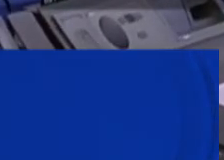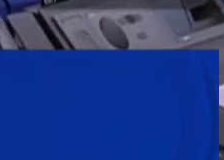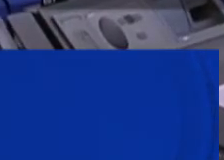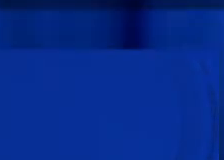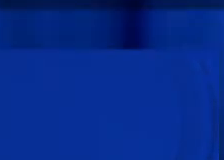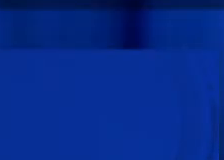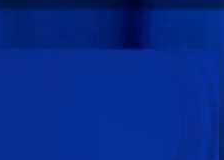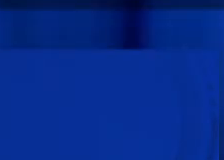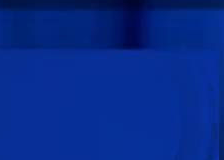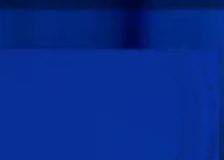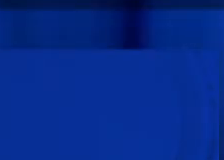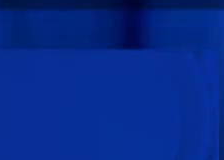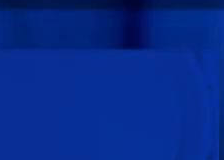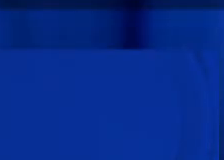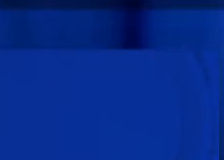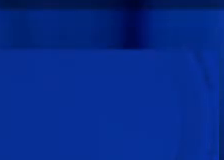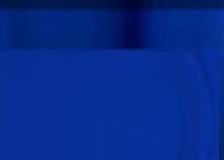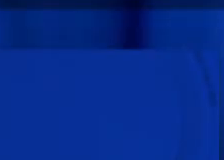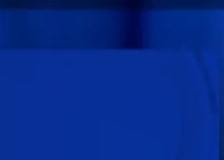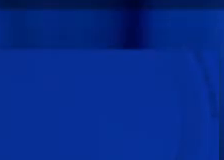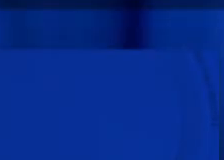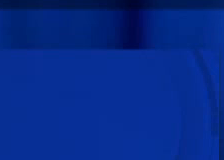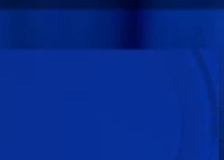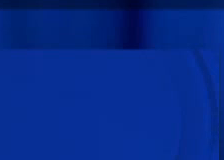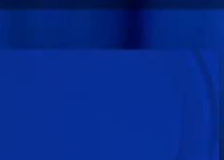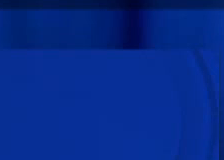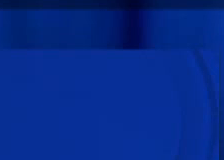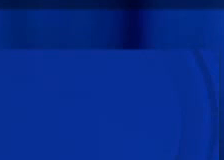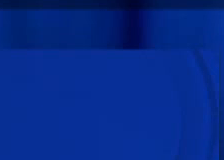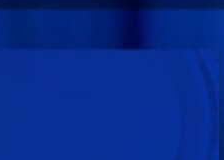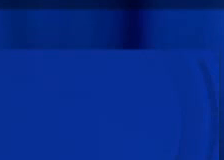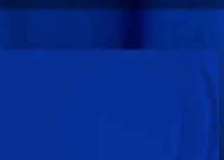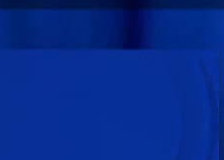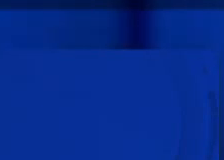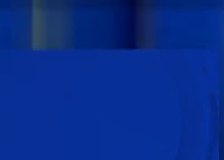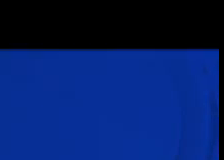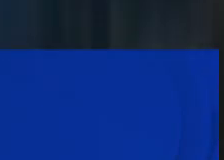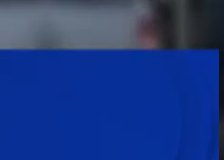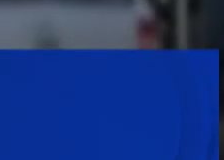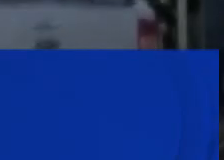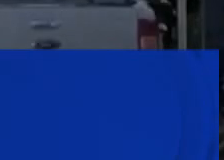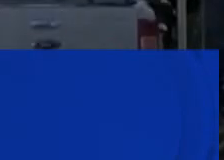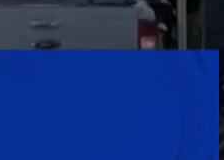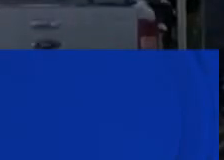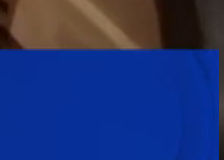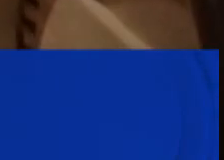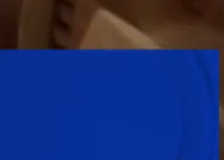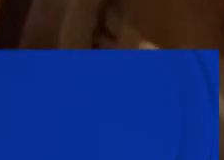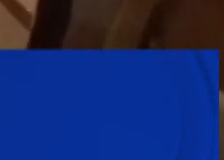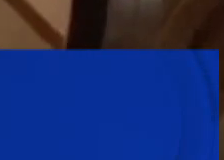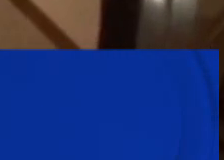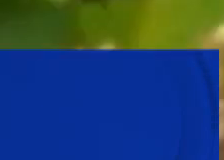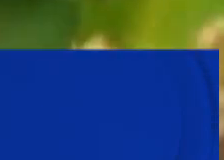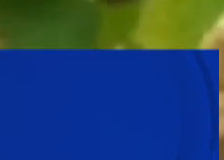Mercosur, or finalizing negotiations on a historic deal with India by the end of the year. Y el bloque